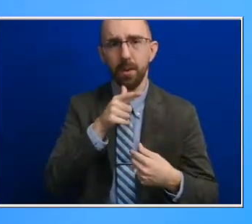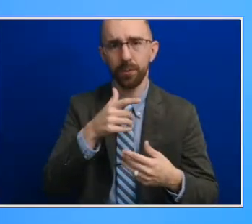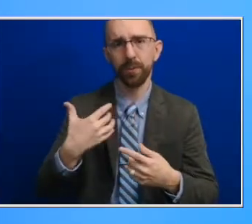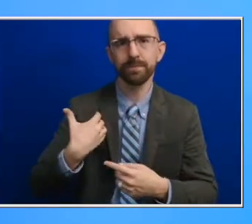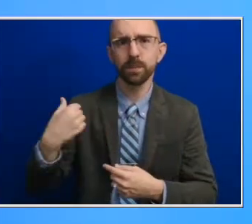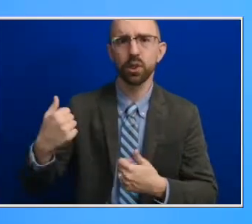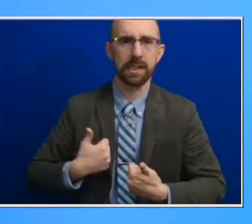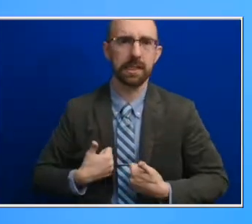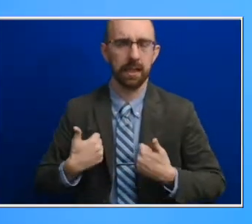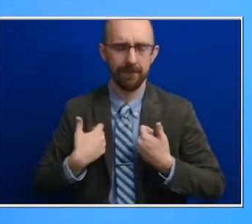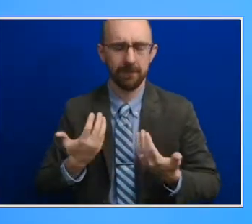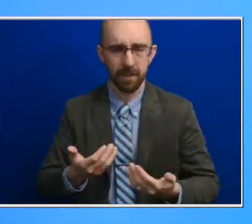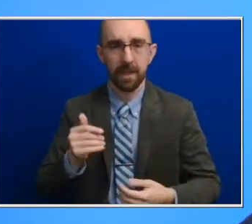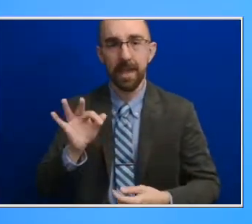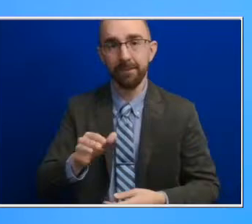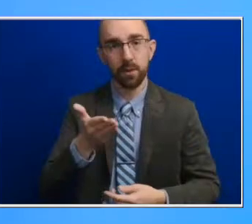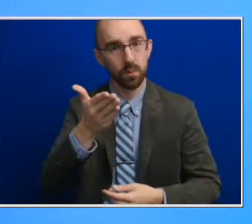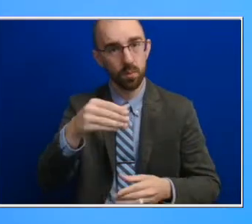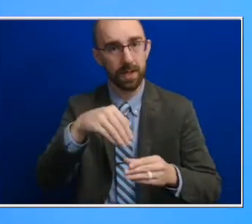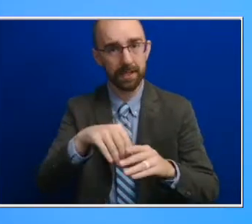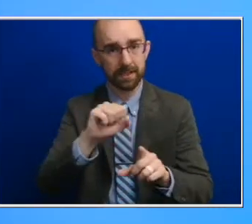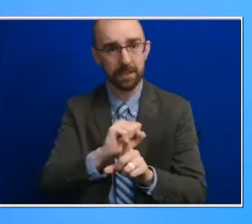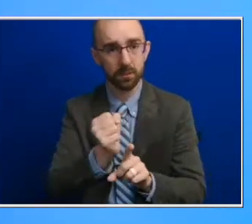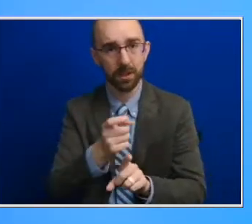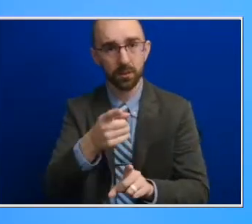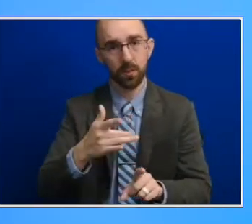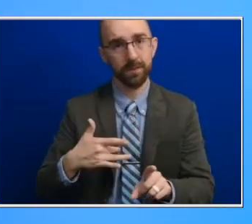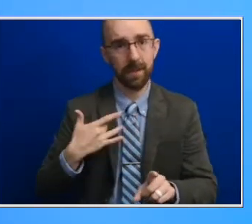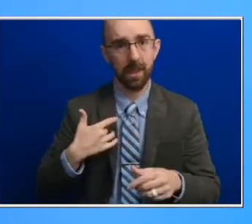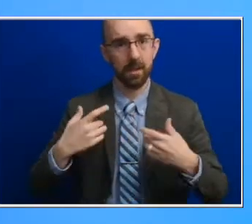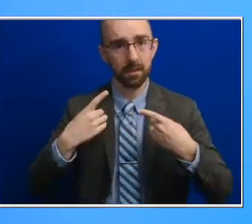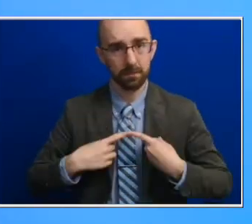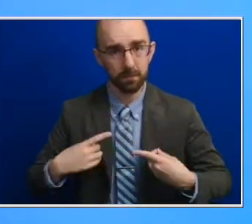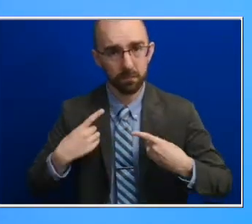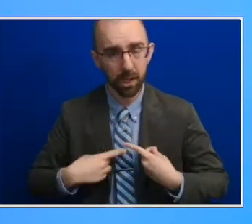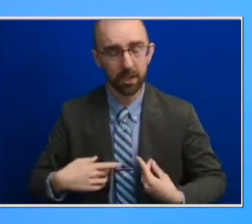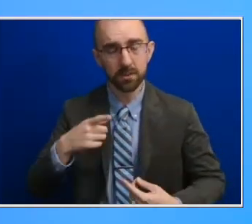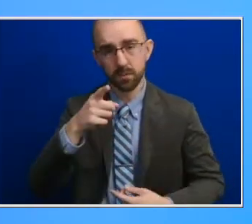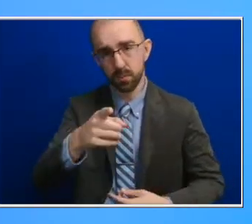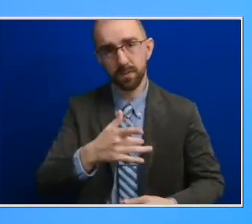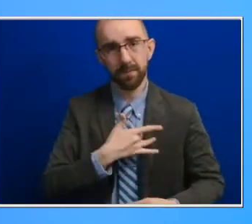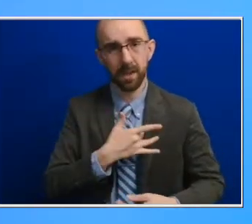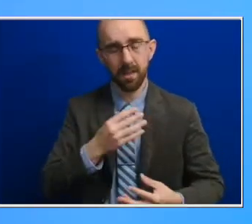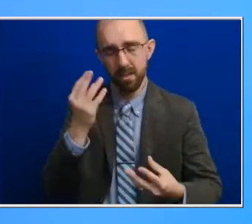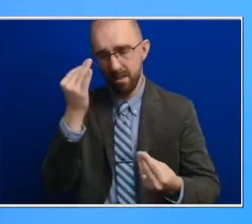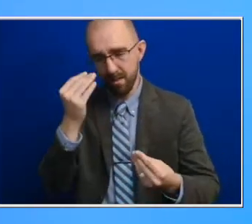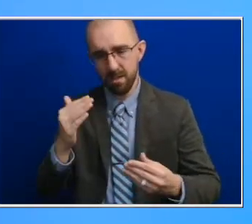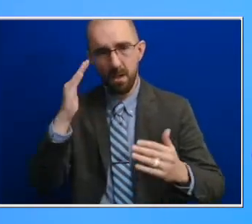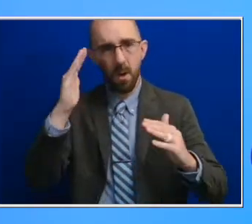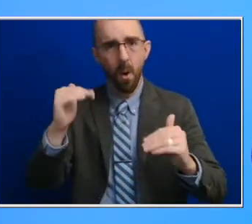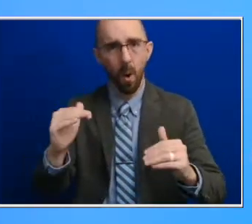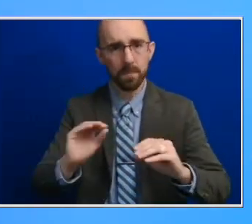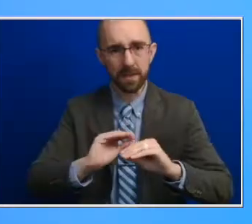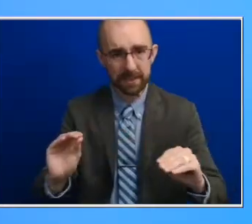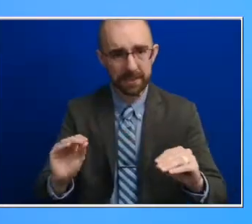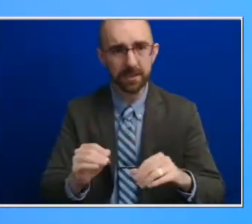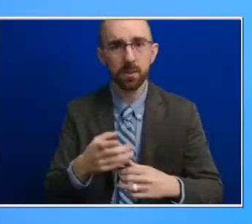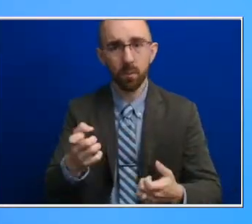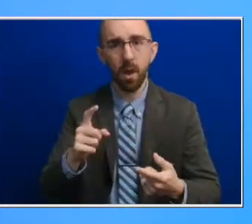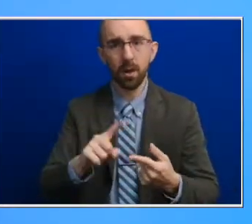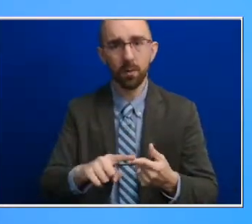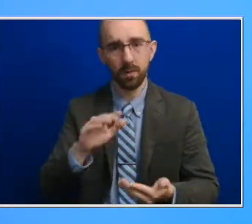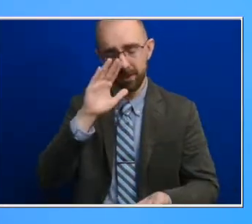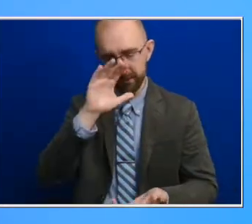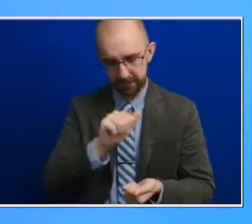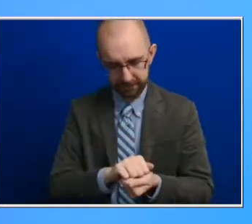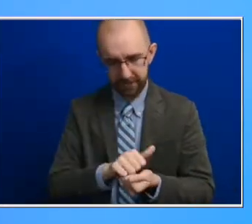if you're in a situation where you're feeling depressed, you're feeling that you're having thoughts of hopelessness, that you want to fall asleep and never wake up,